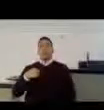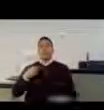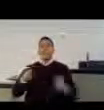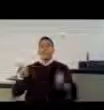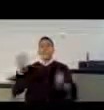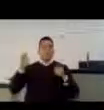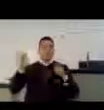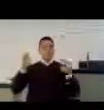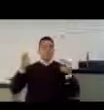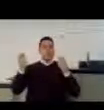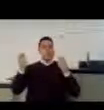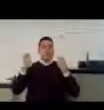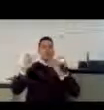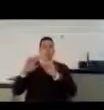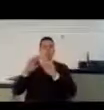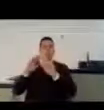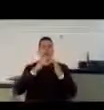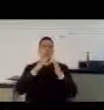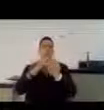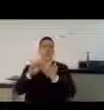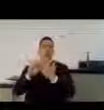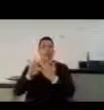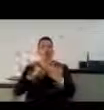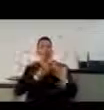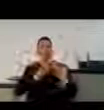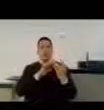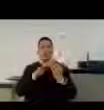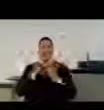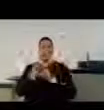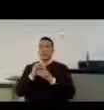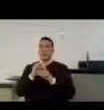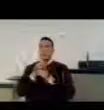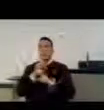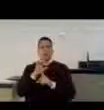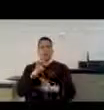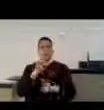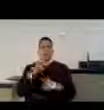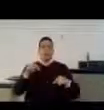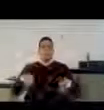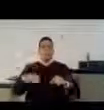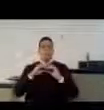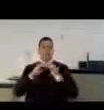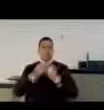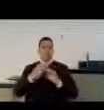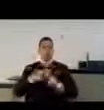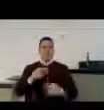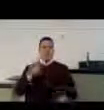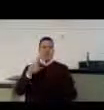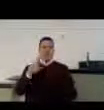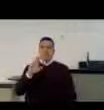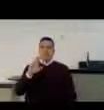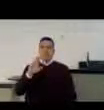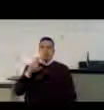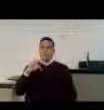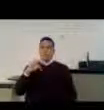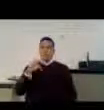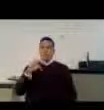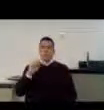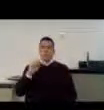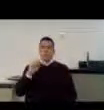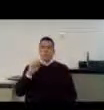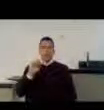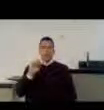Welcome, everybody. I am Debbie Fink, and I am the Director